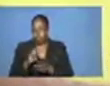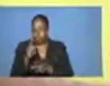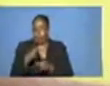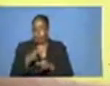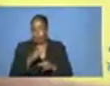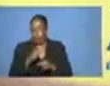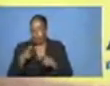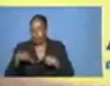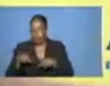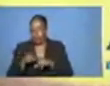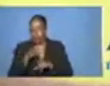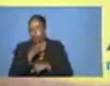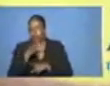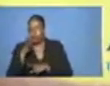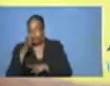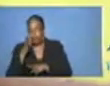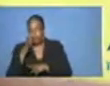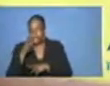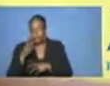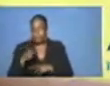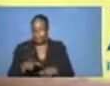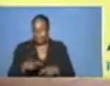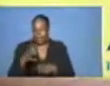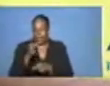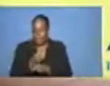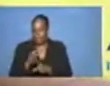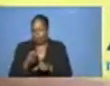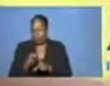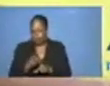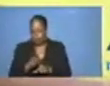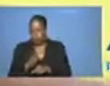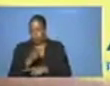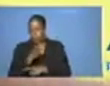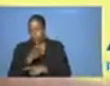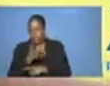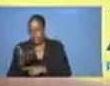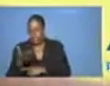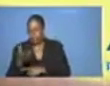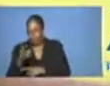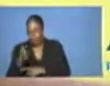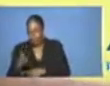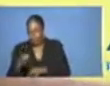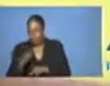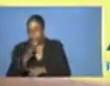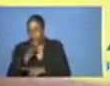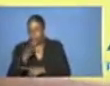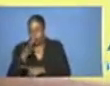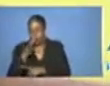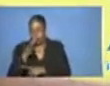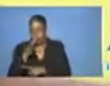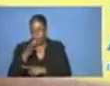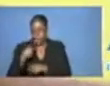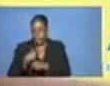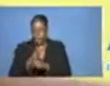so we started going into farming so that we could provide from scratch the things that we needed from the farm and then produce